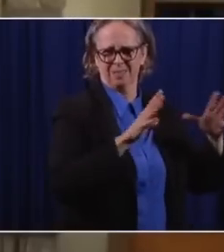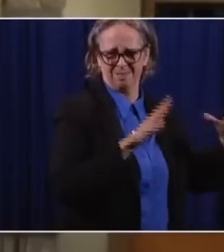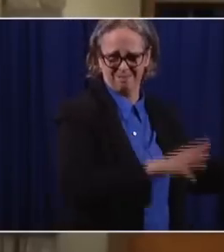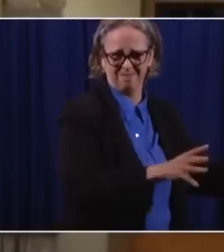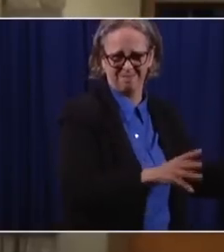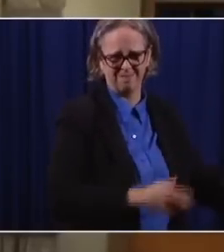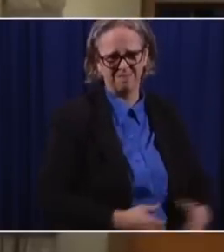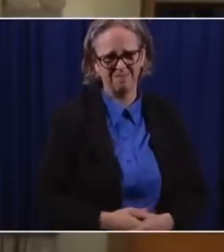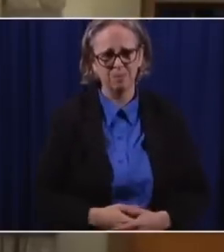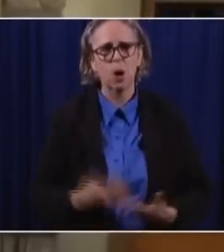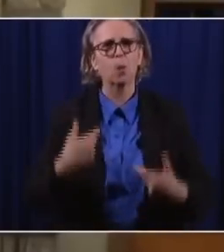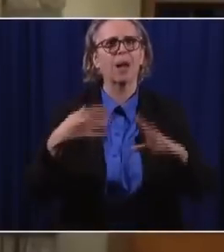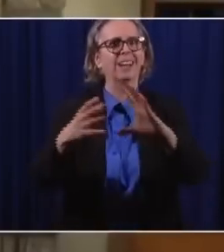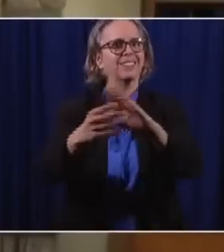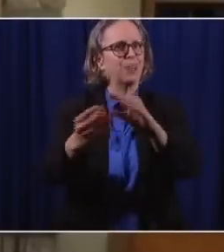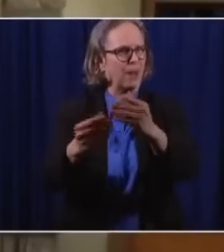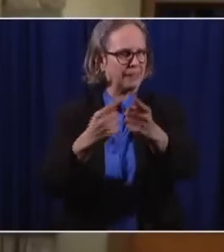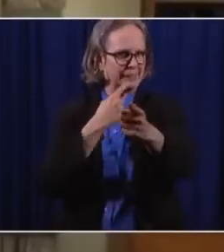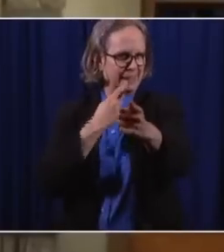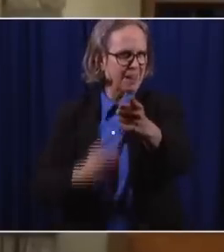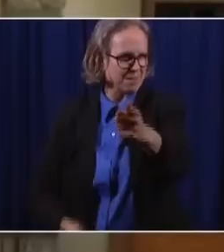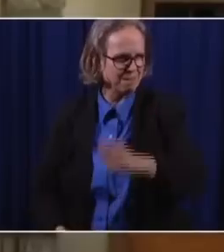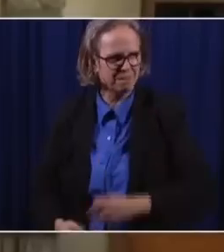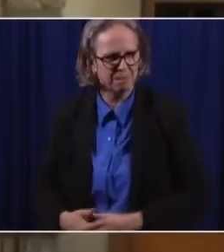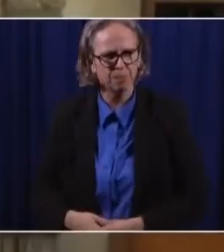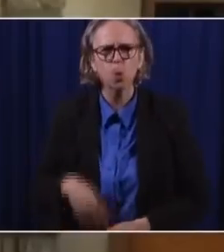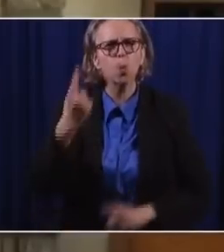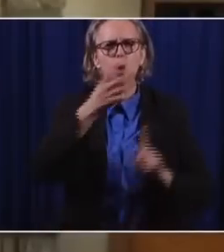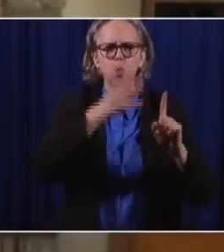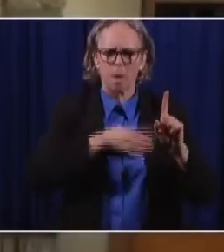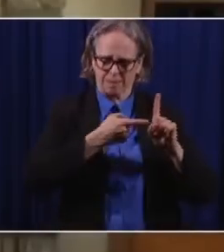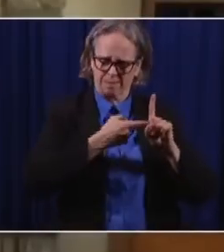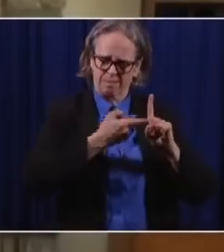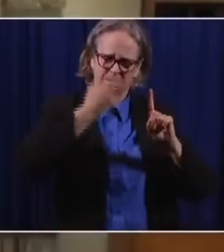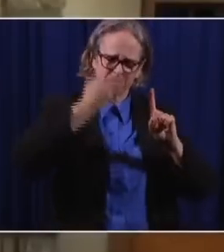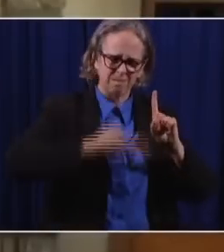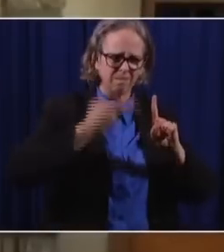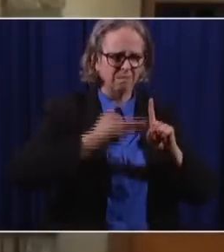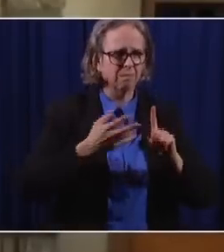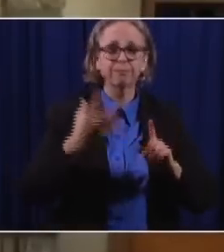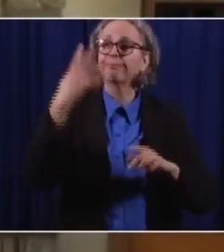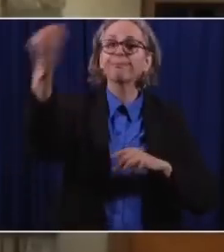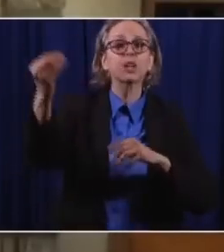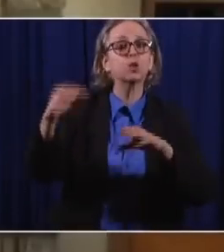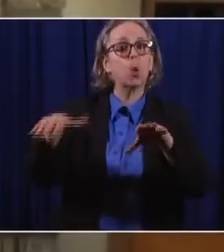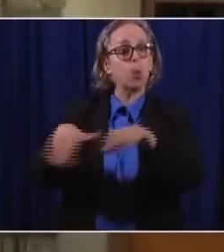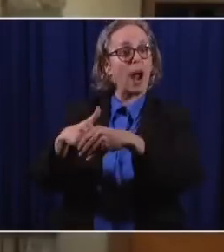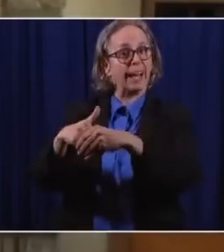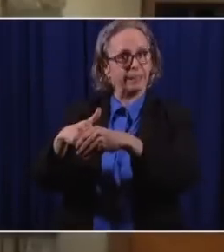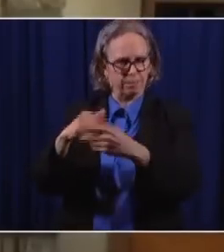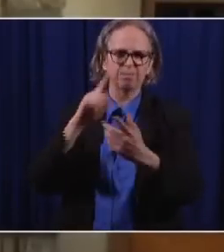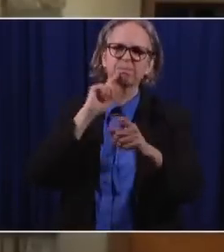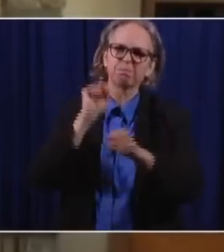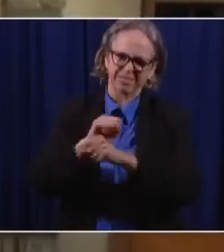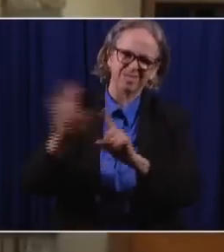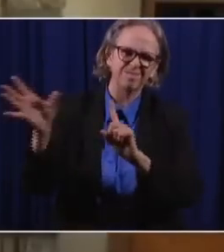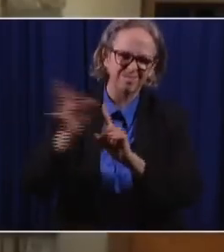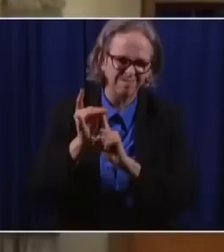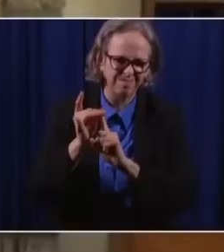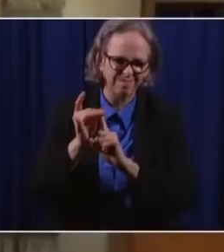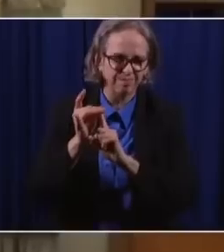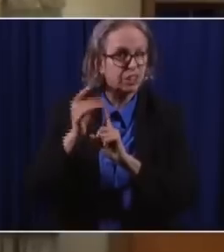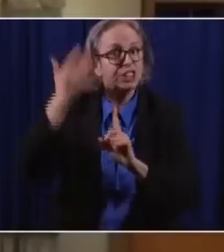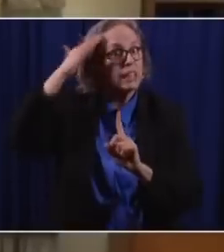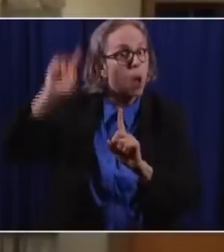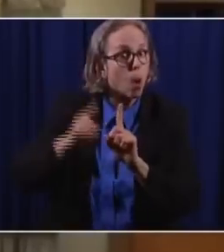couple. A woman went to a wedding where she contracted COVID. She passed it on